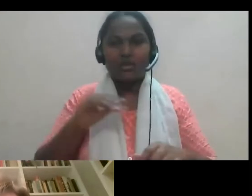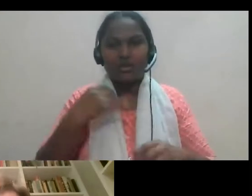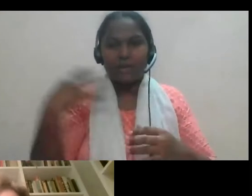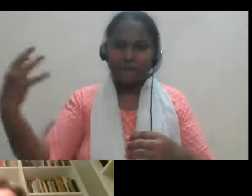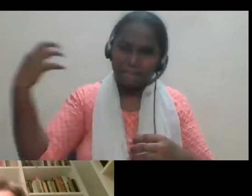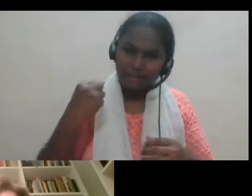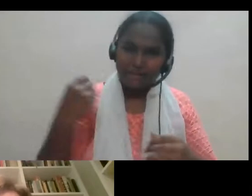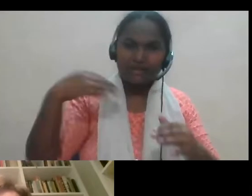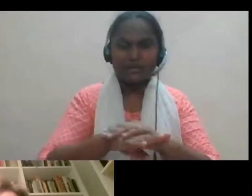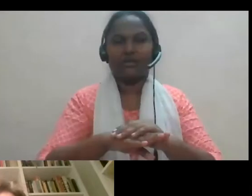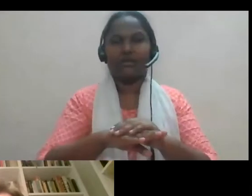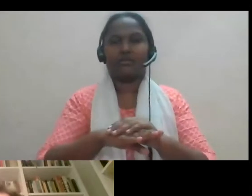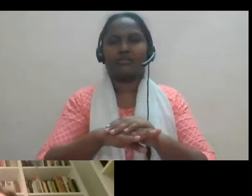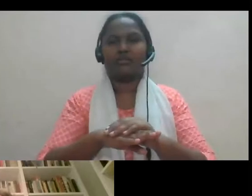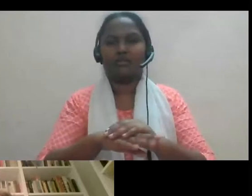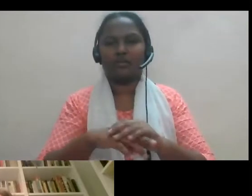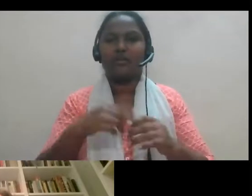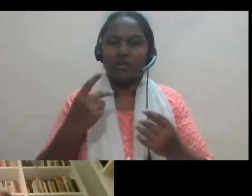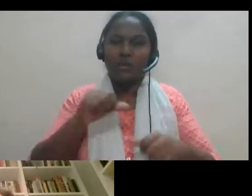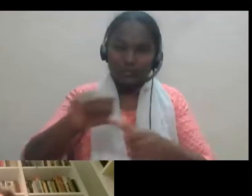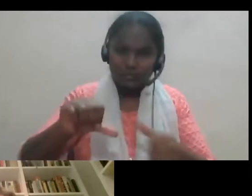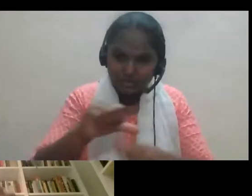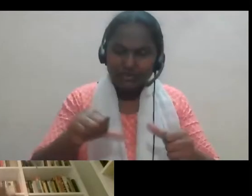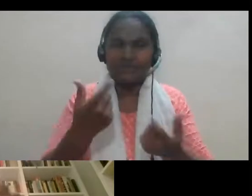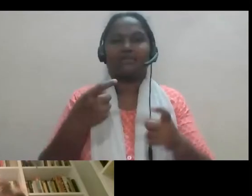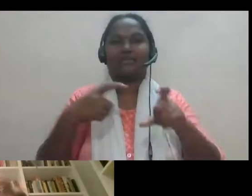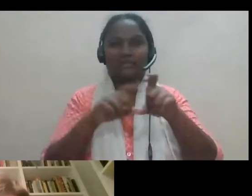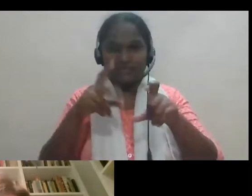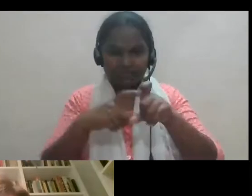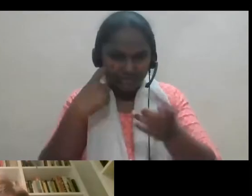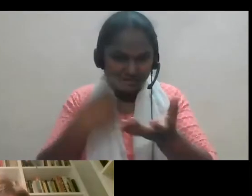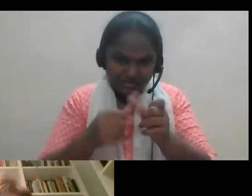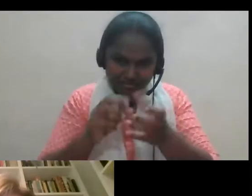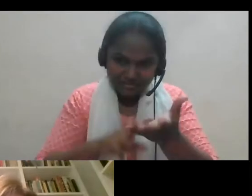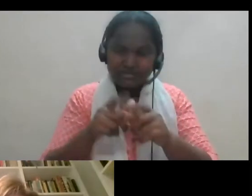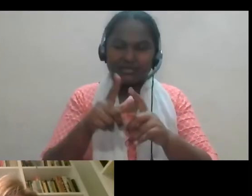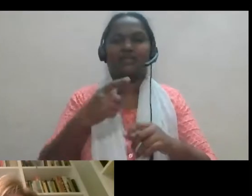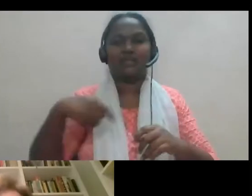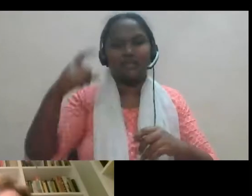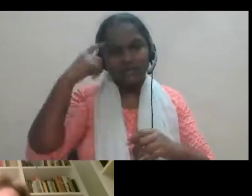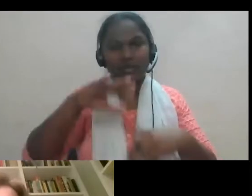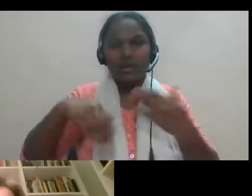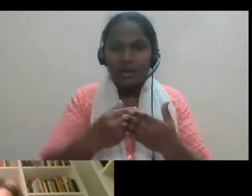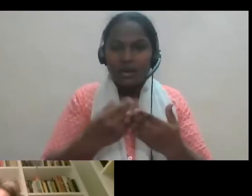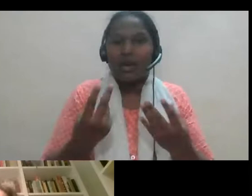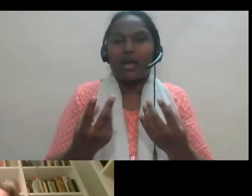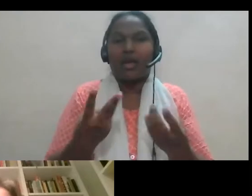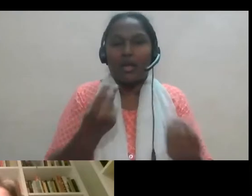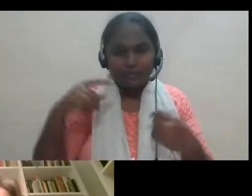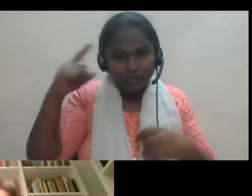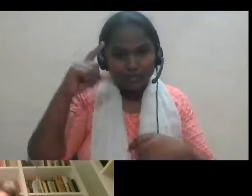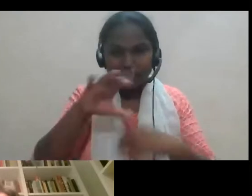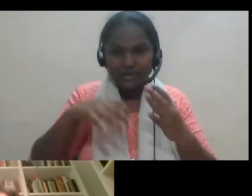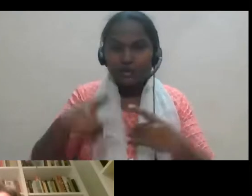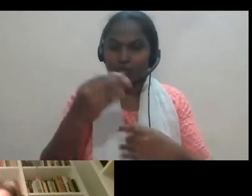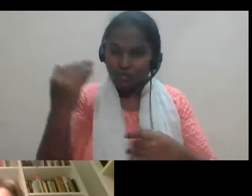bring into this process of revision an enormous amount of criticality, no? So